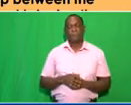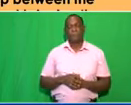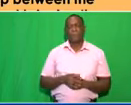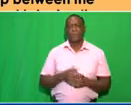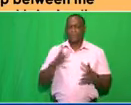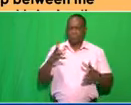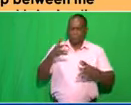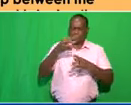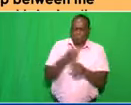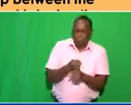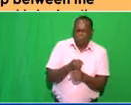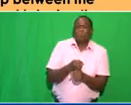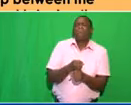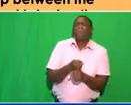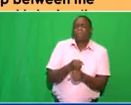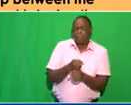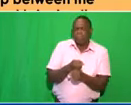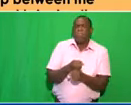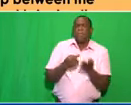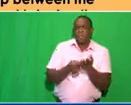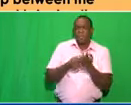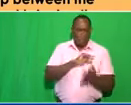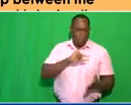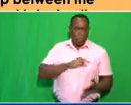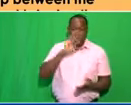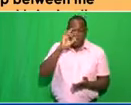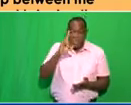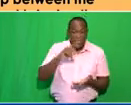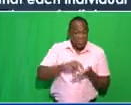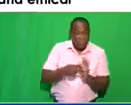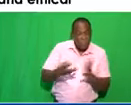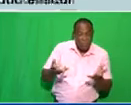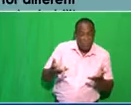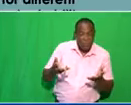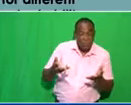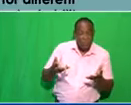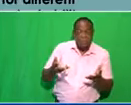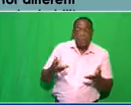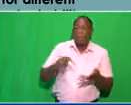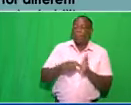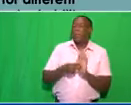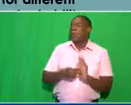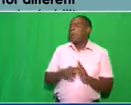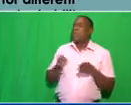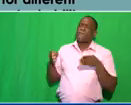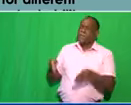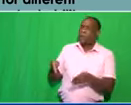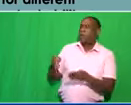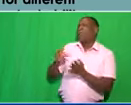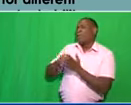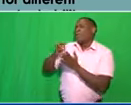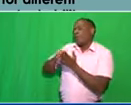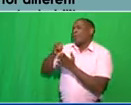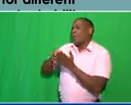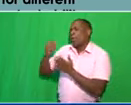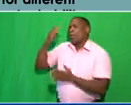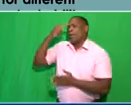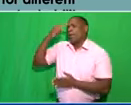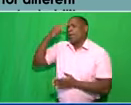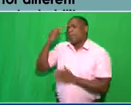nutshell, if we're to talk about quality education, it can't just be about intellectual